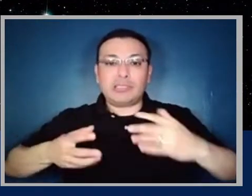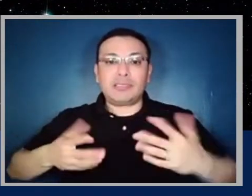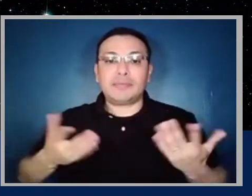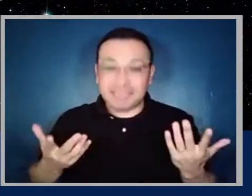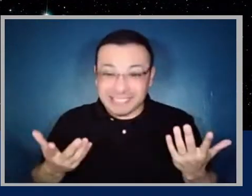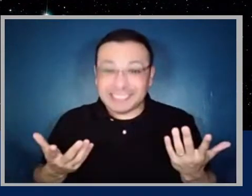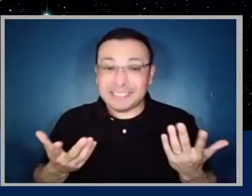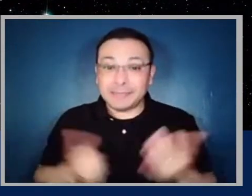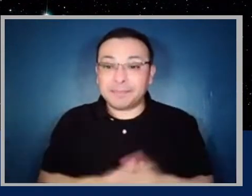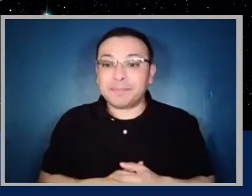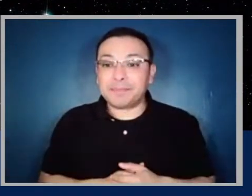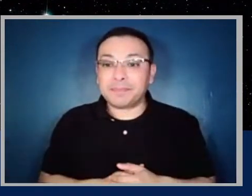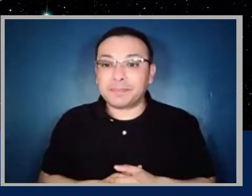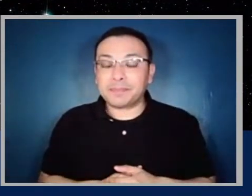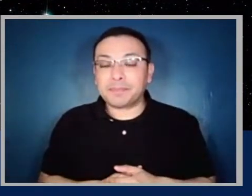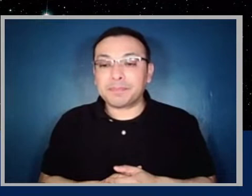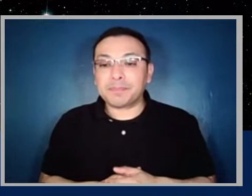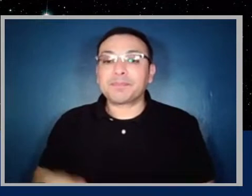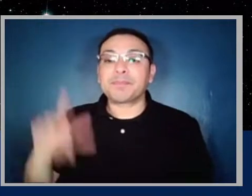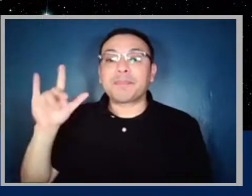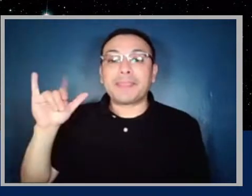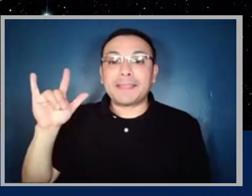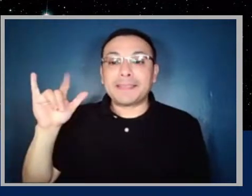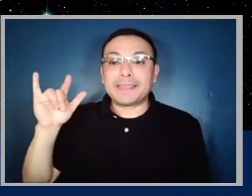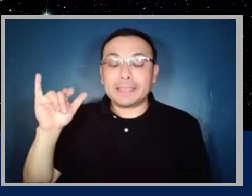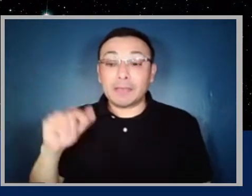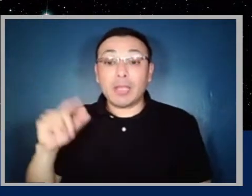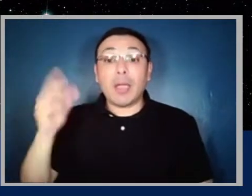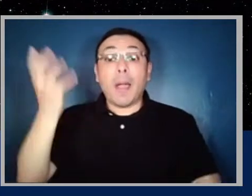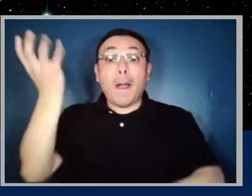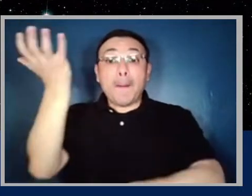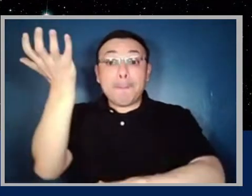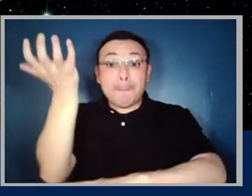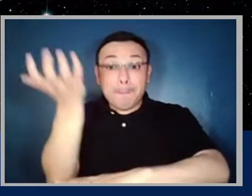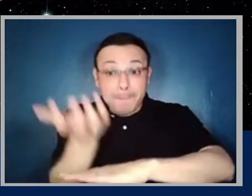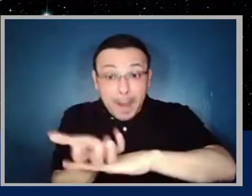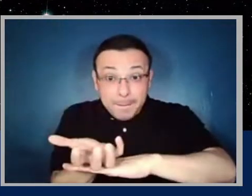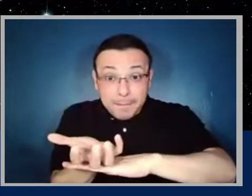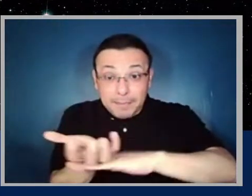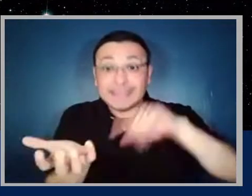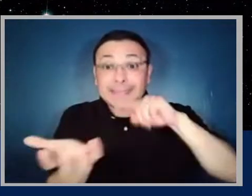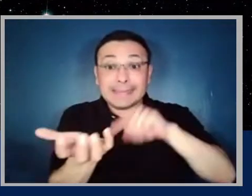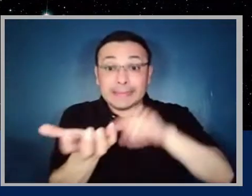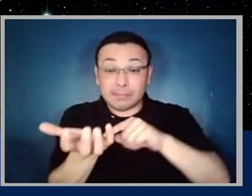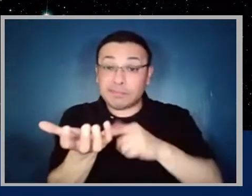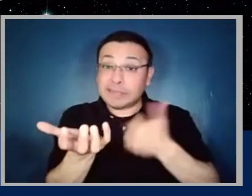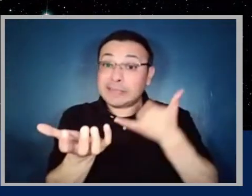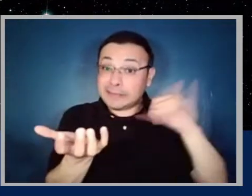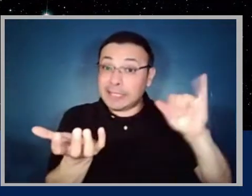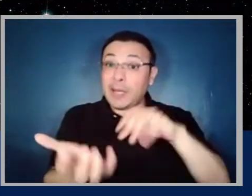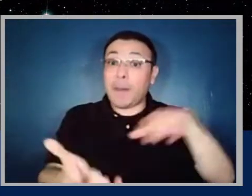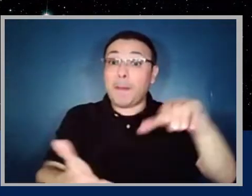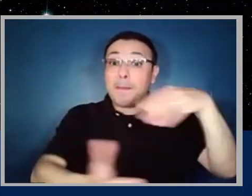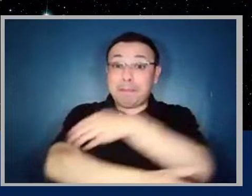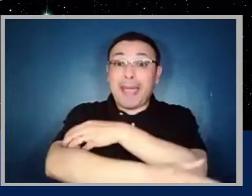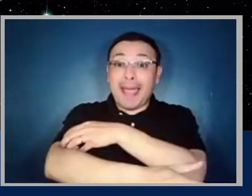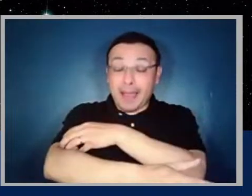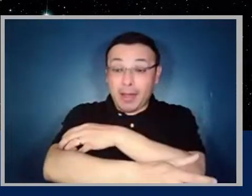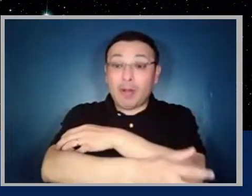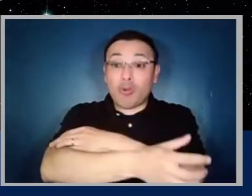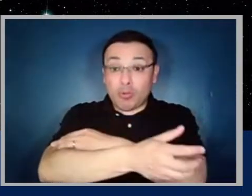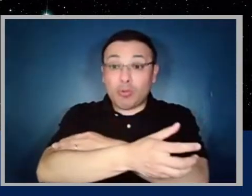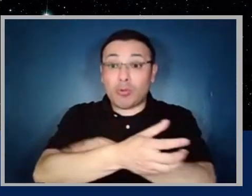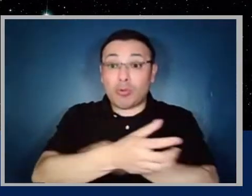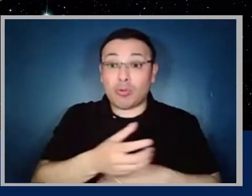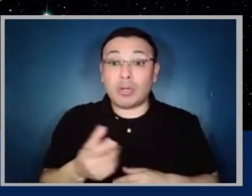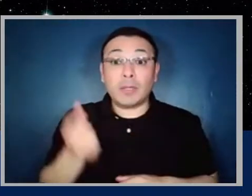amount of time until we agree with mission control to bring down the main power down. When it's doing that, the vehicle is